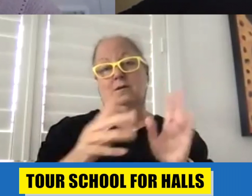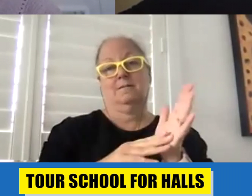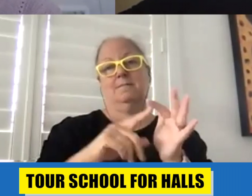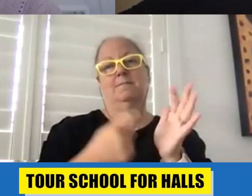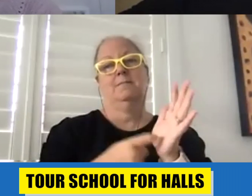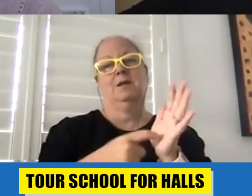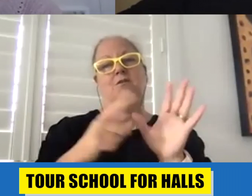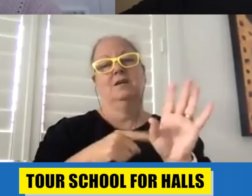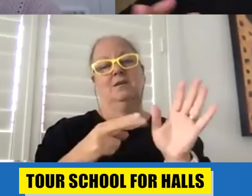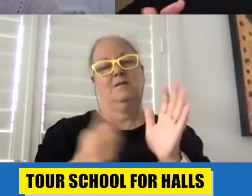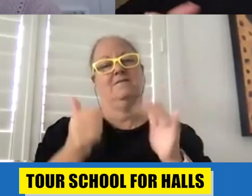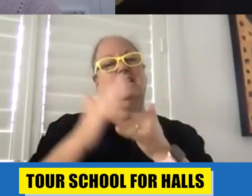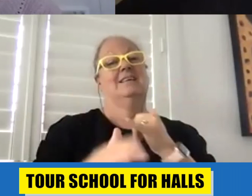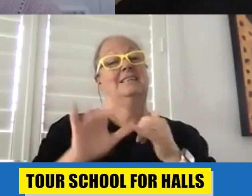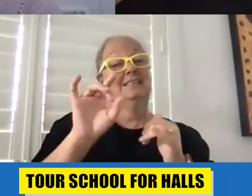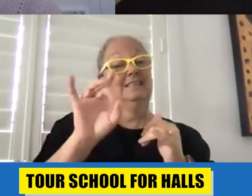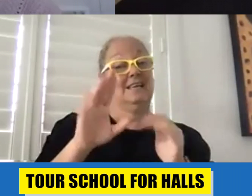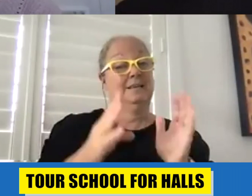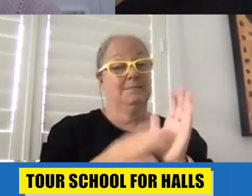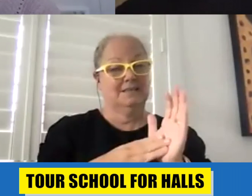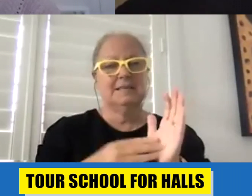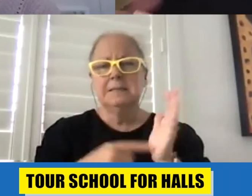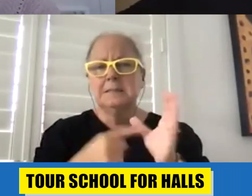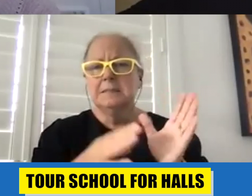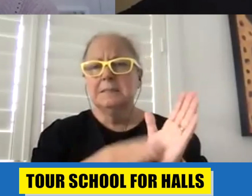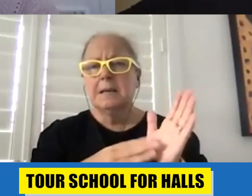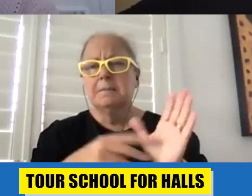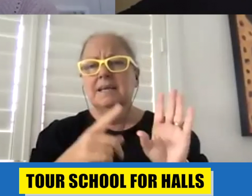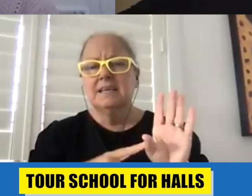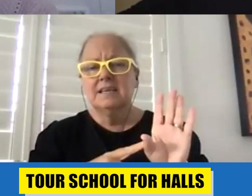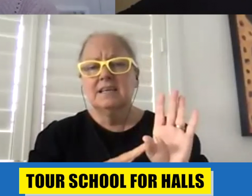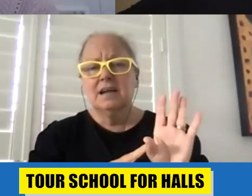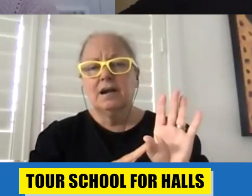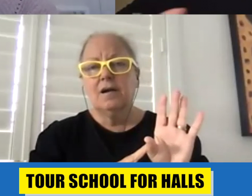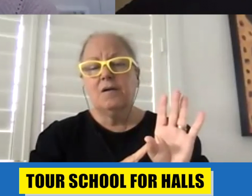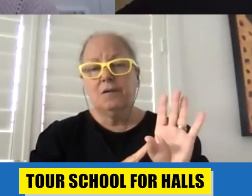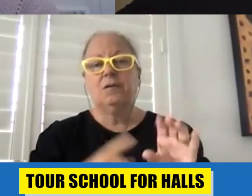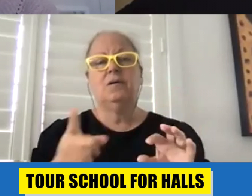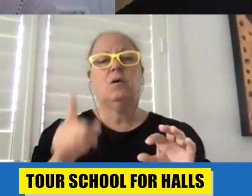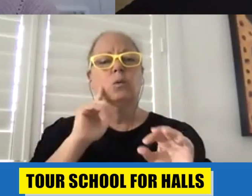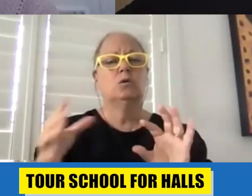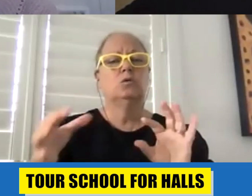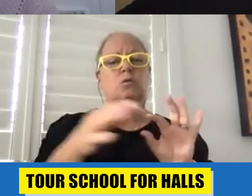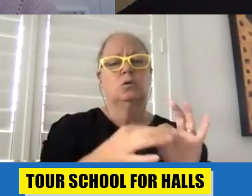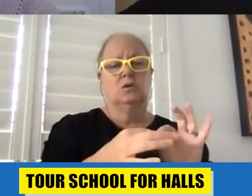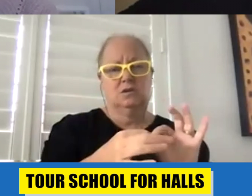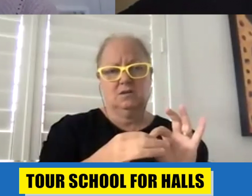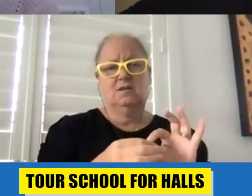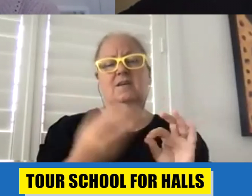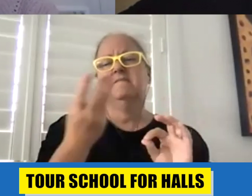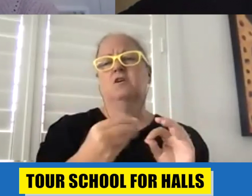session. We haven't heard from Tammy, who just added in the chat that they're joining us from Corangamite